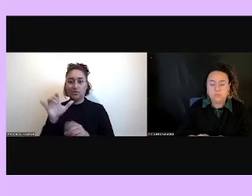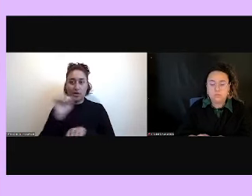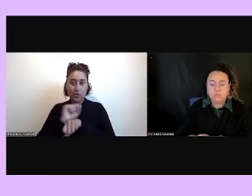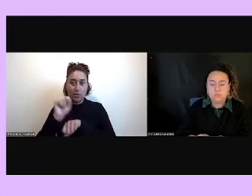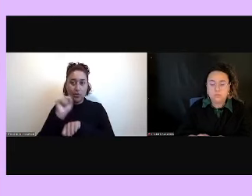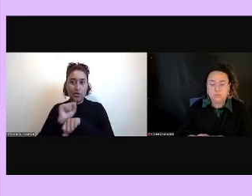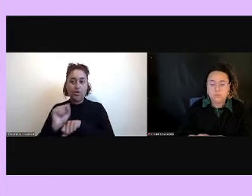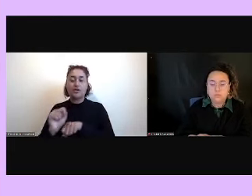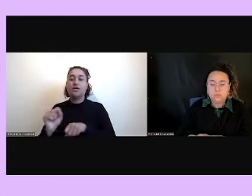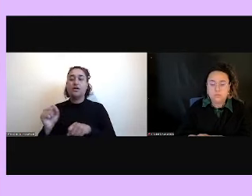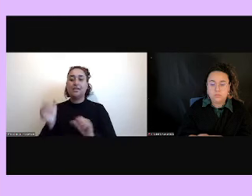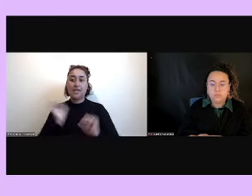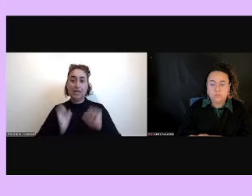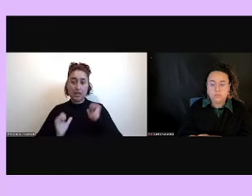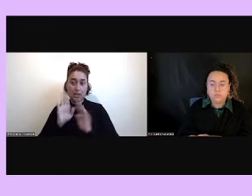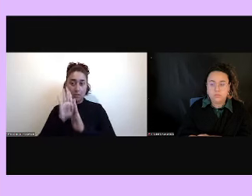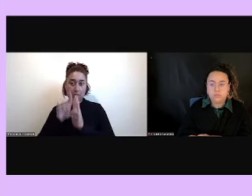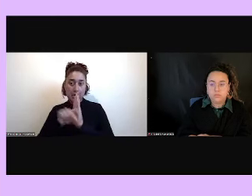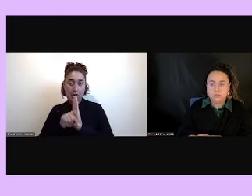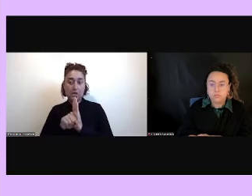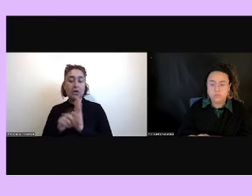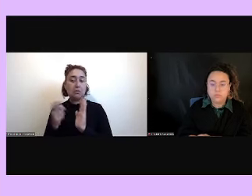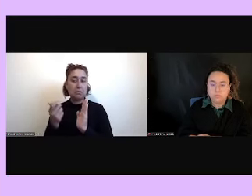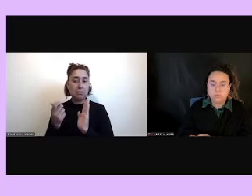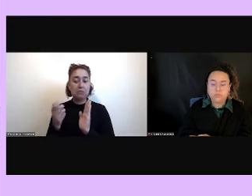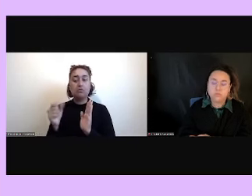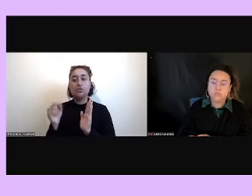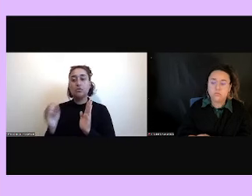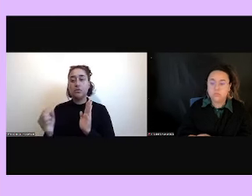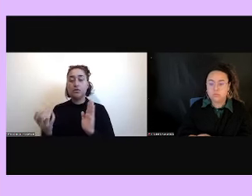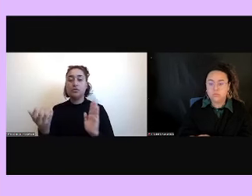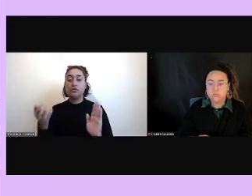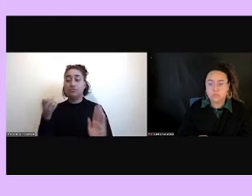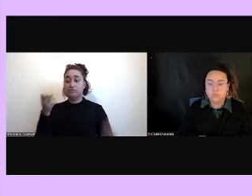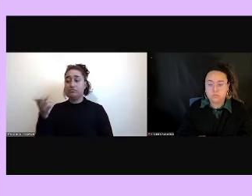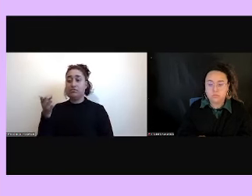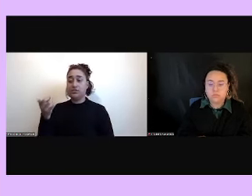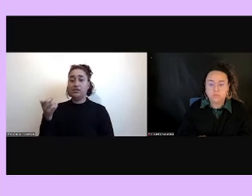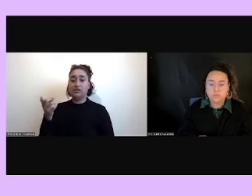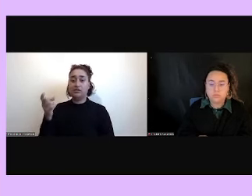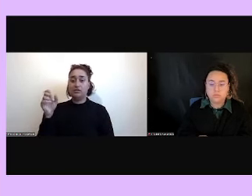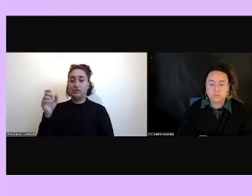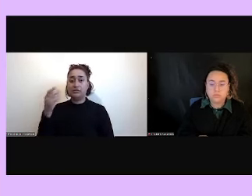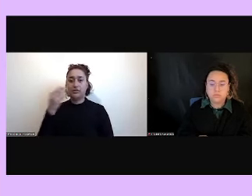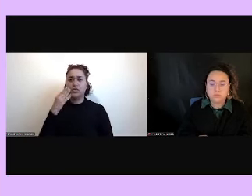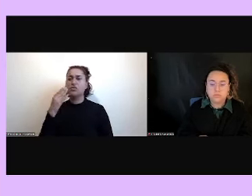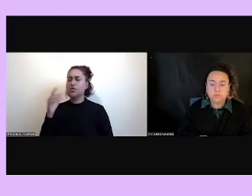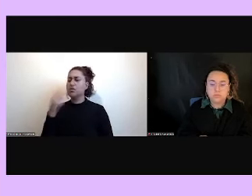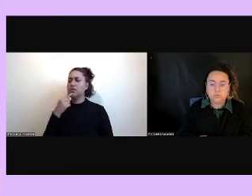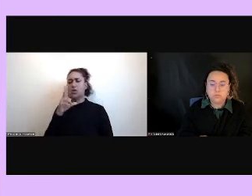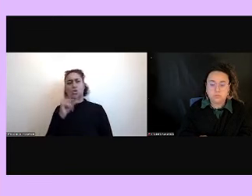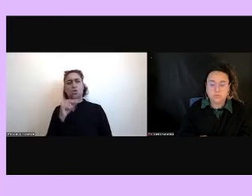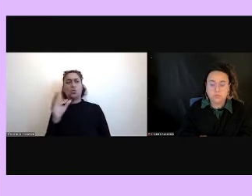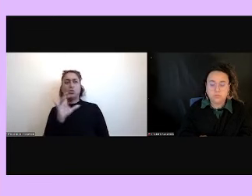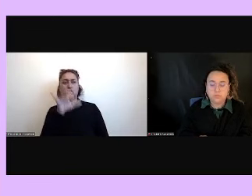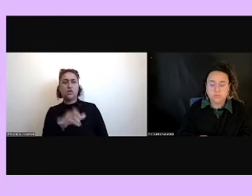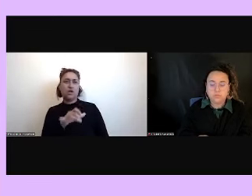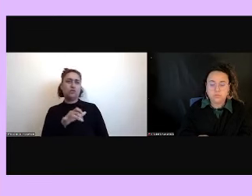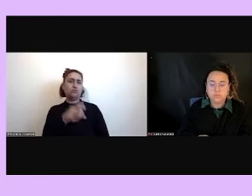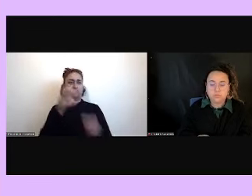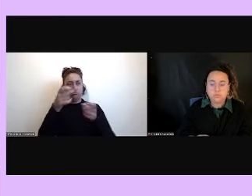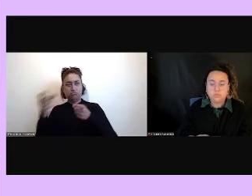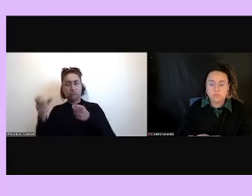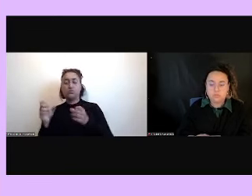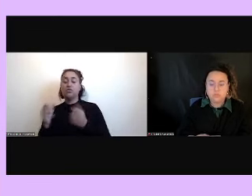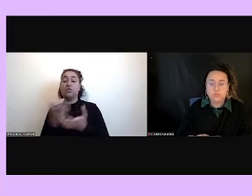a theater background to some extent. And so he's able to say, no, we're going to do this, right? So I think a lot of